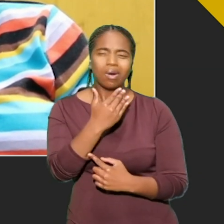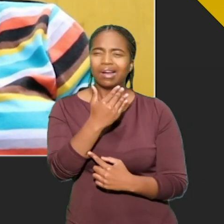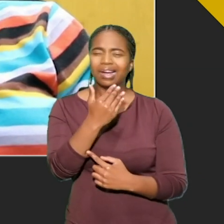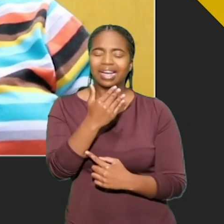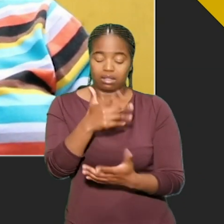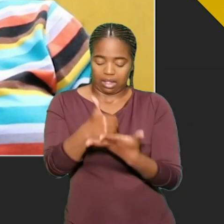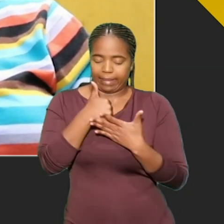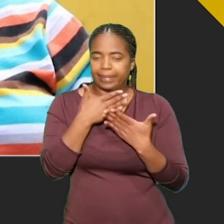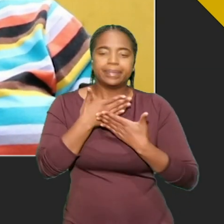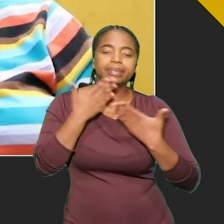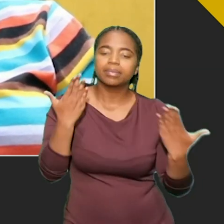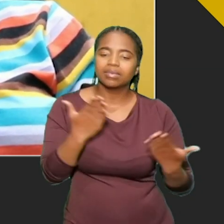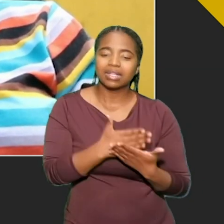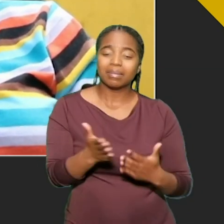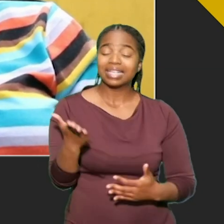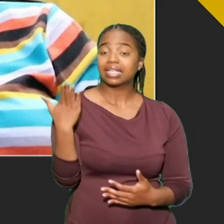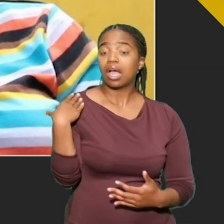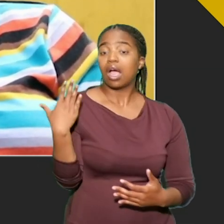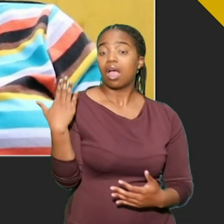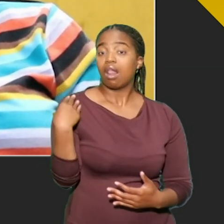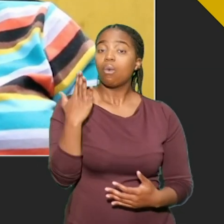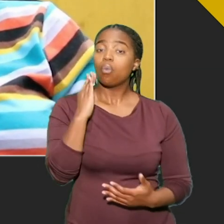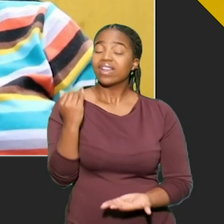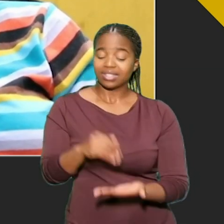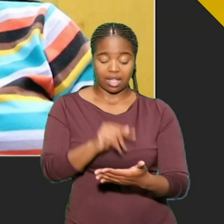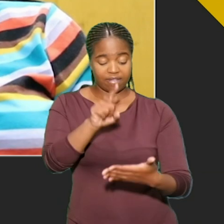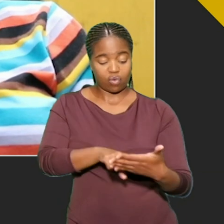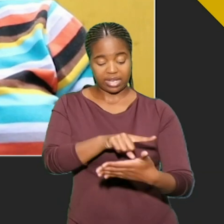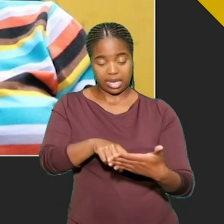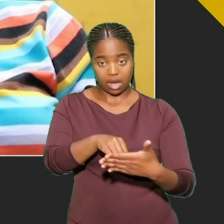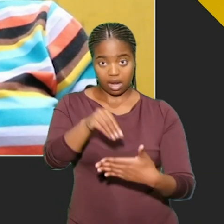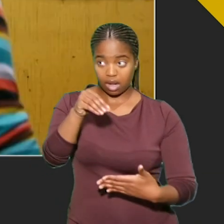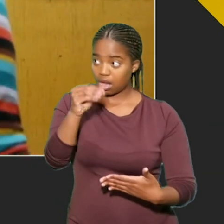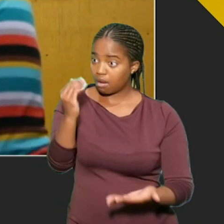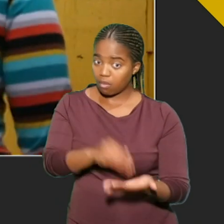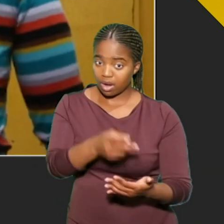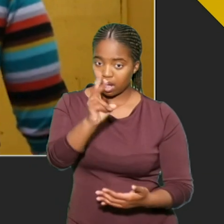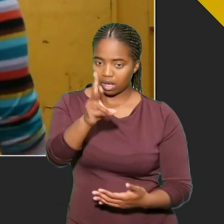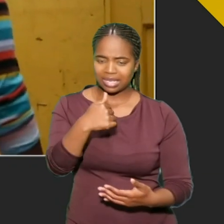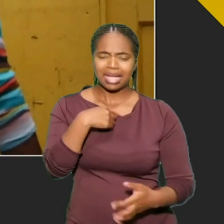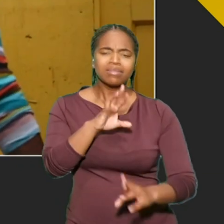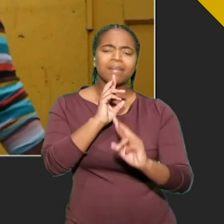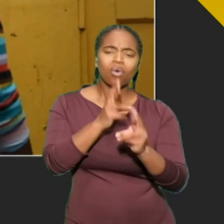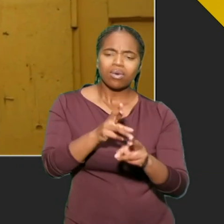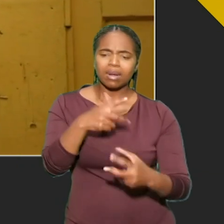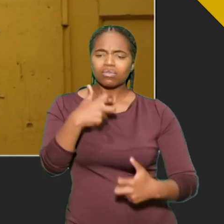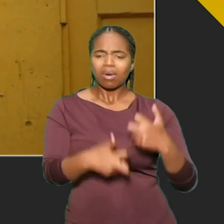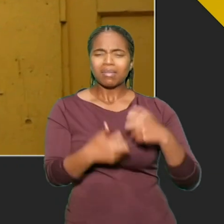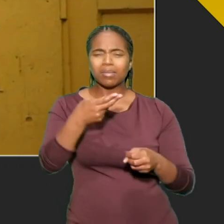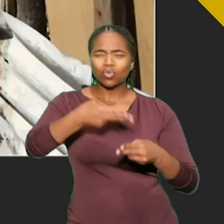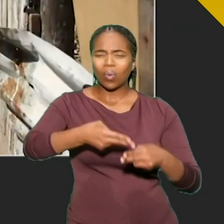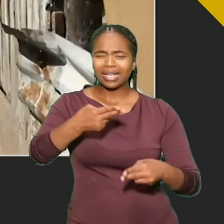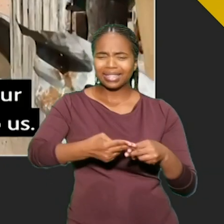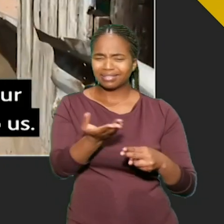akayenzayo. Samgqibela thina apha mhla simvotela. Siyaripota into esidibene ne-toilets